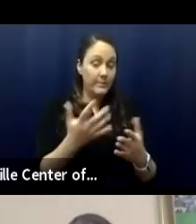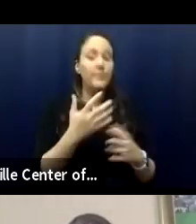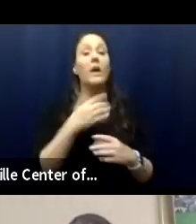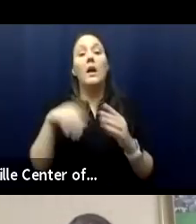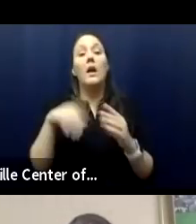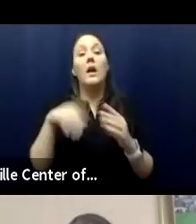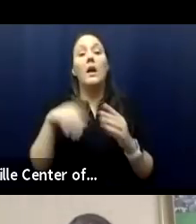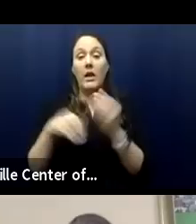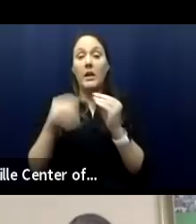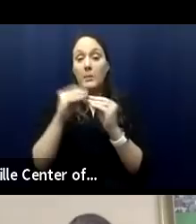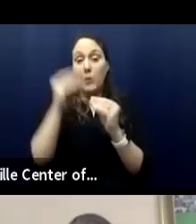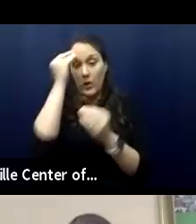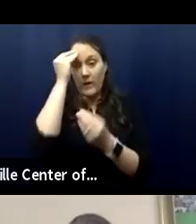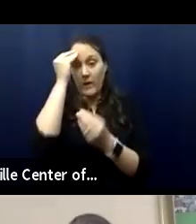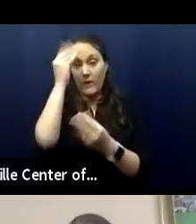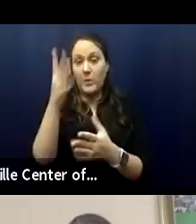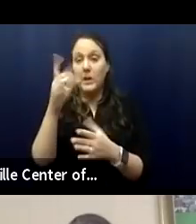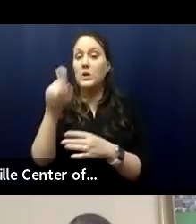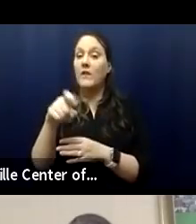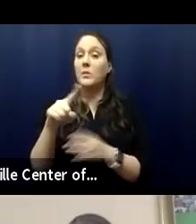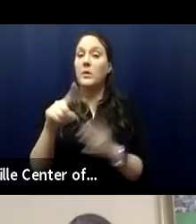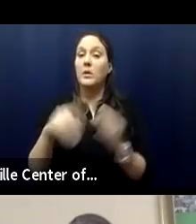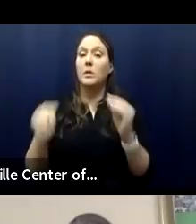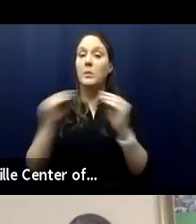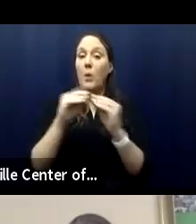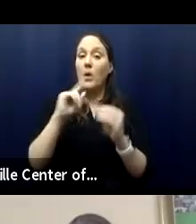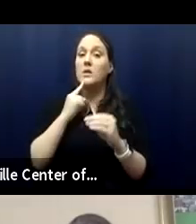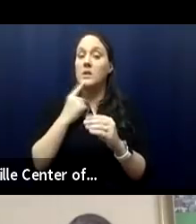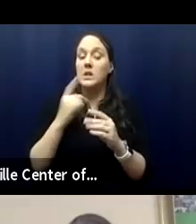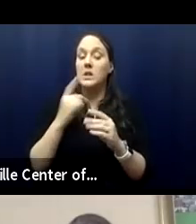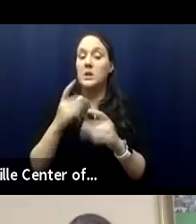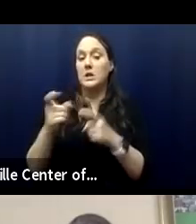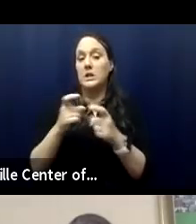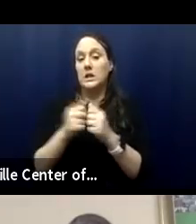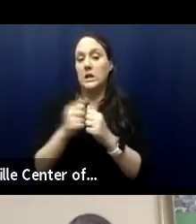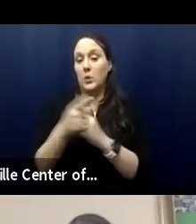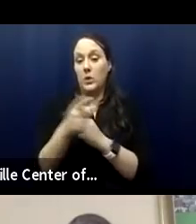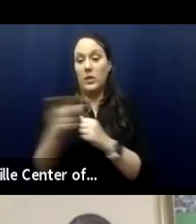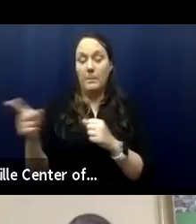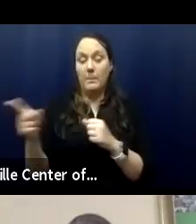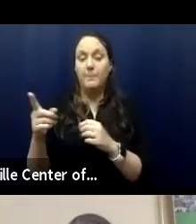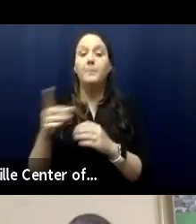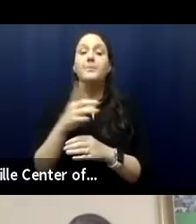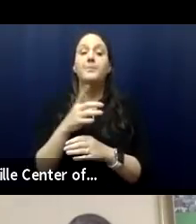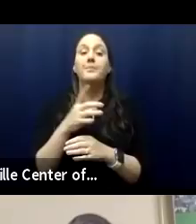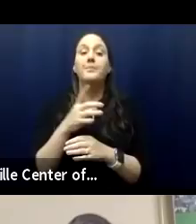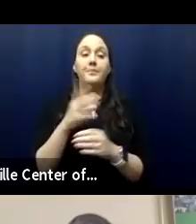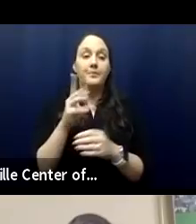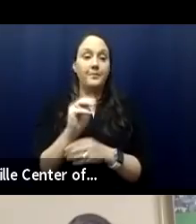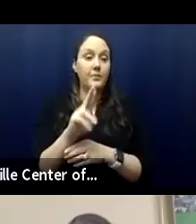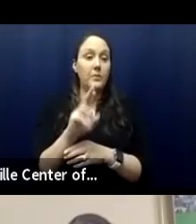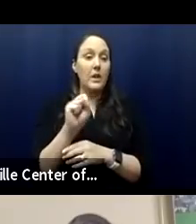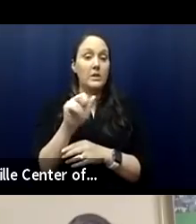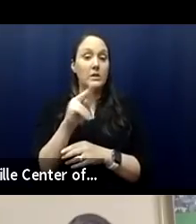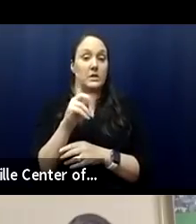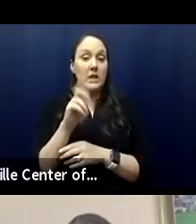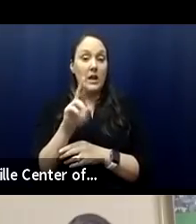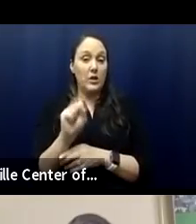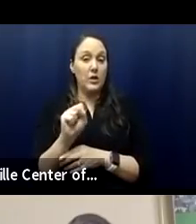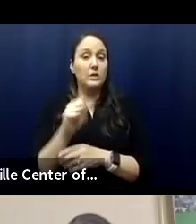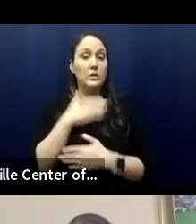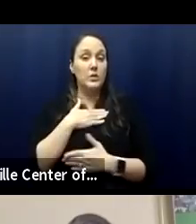be more surgical in dealing with those. And I'm glad we have Mr. Sanders on board to assist us in